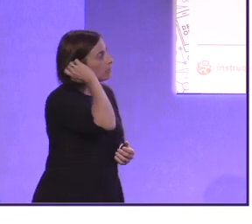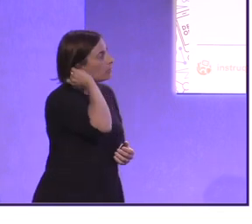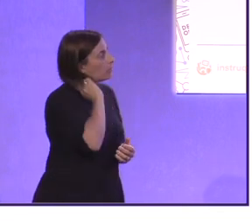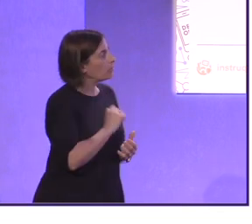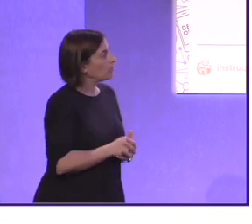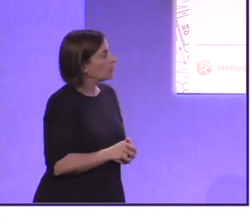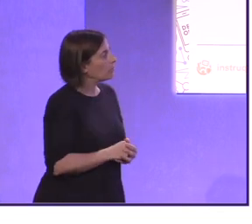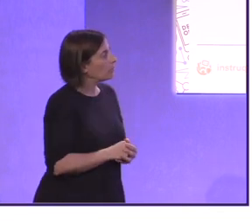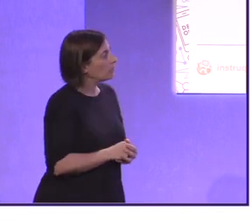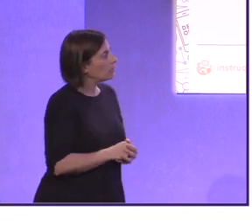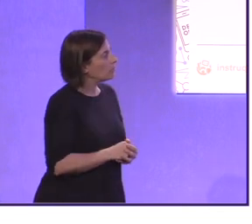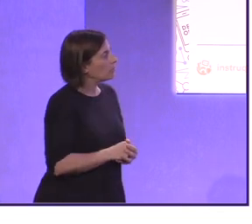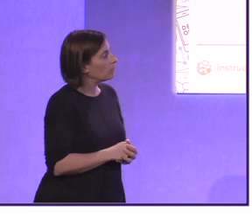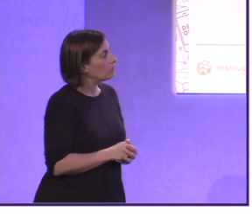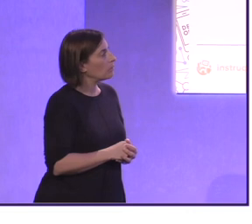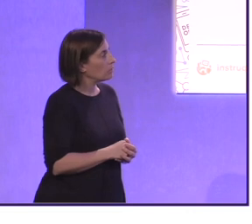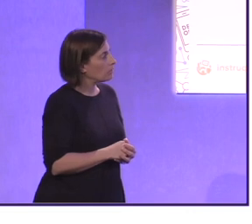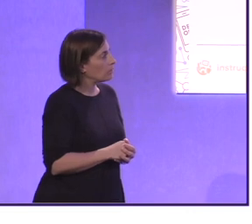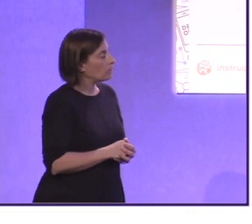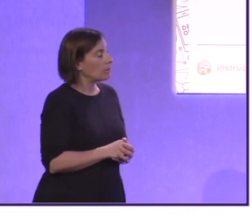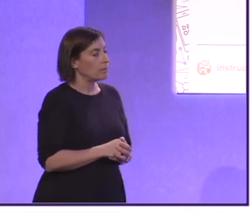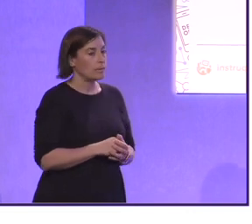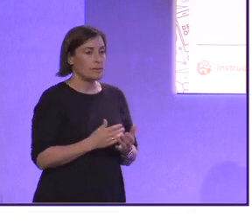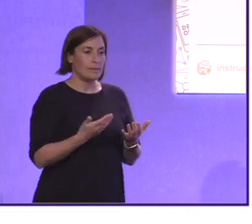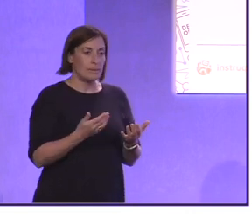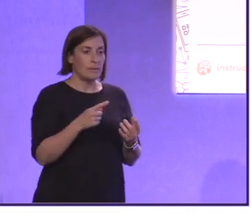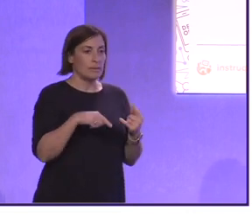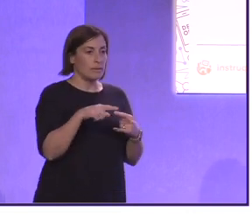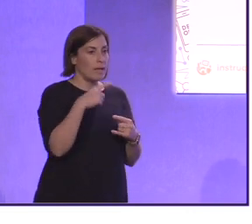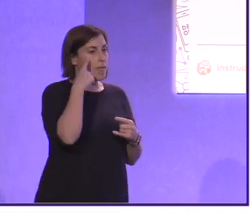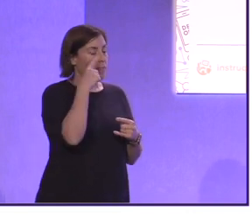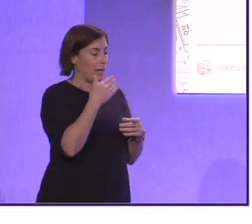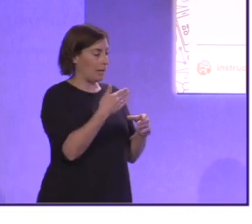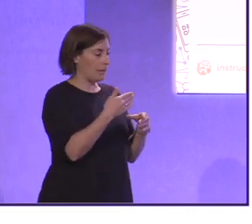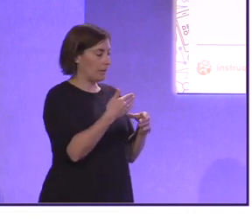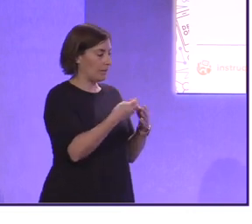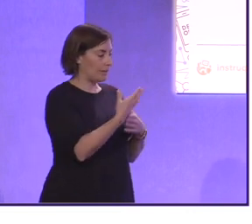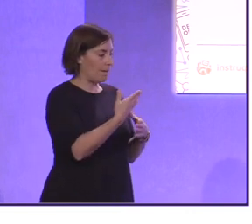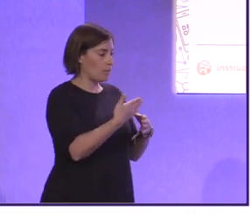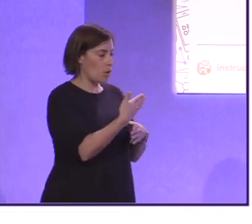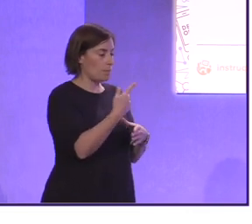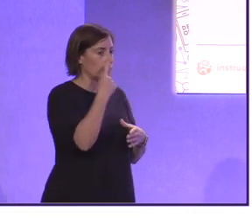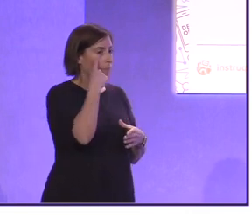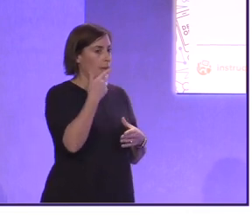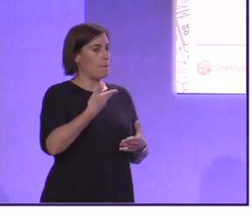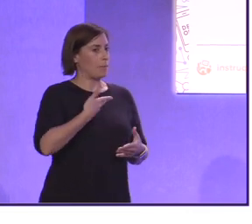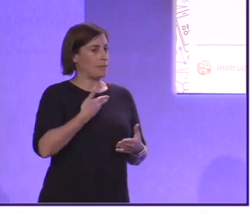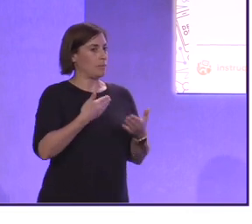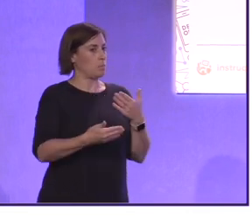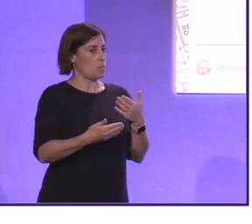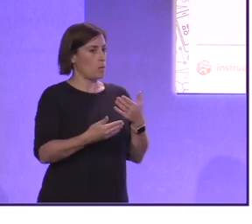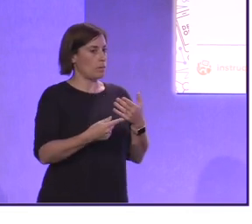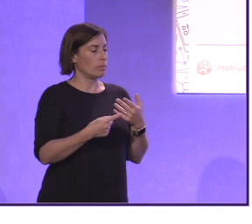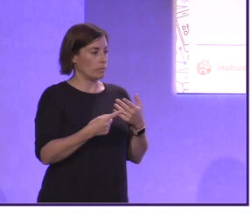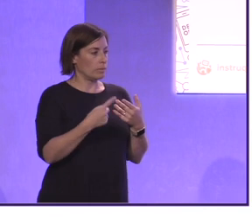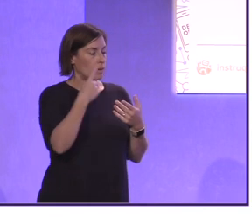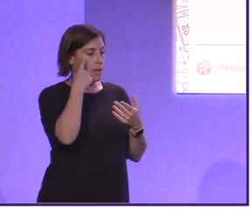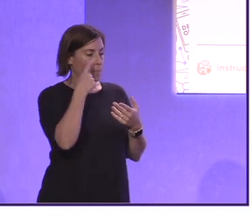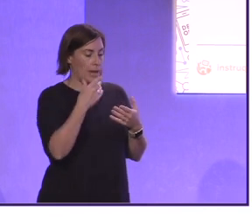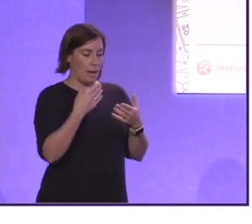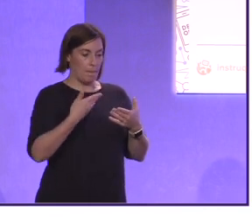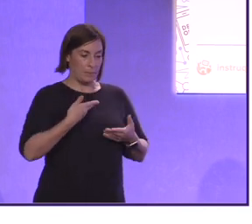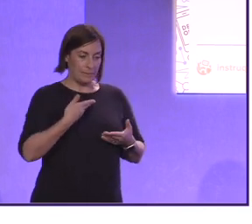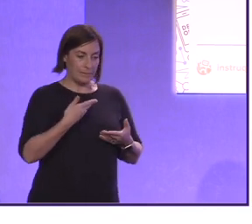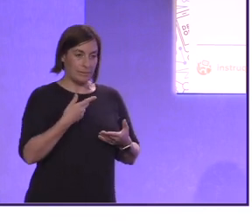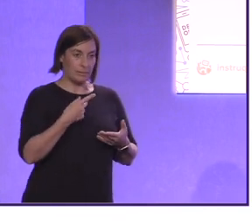third aspect that we think we need to focus on is sort of being a little bit more sort of business focused. And this is kind of about understanding what can we actually do as a business,